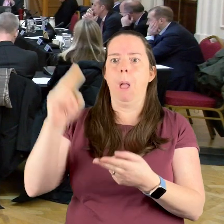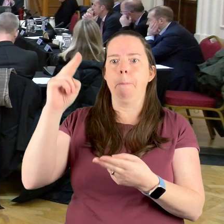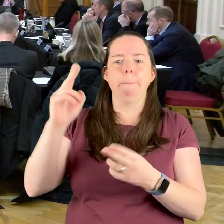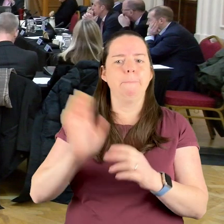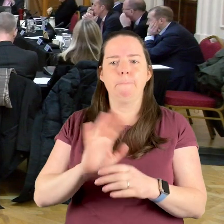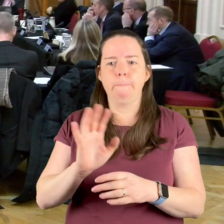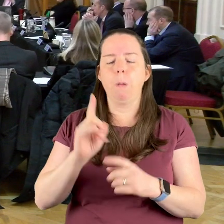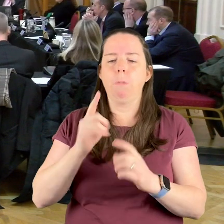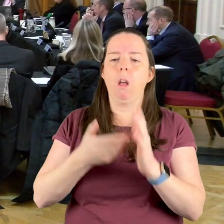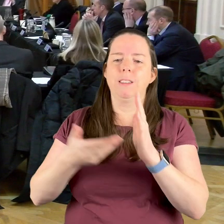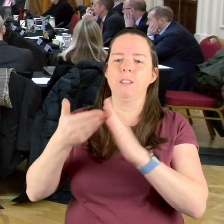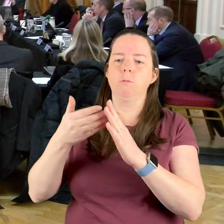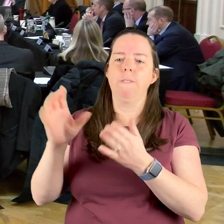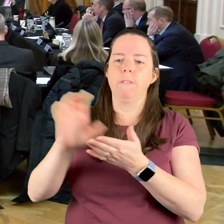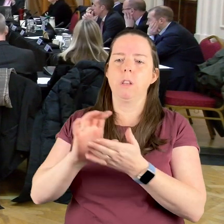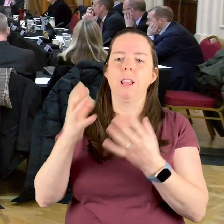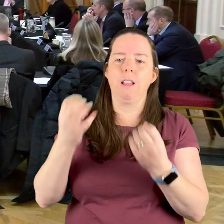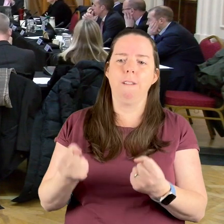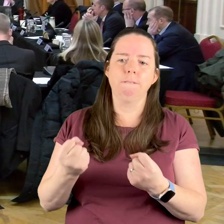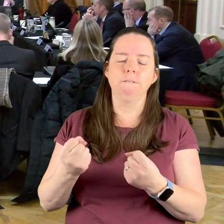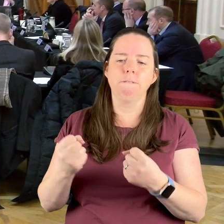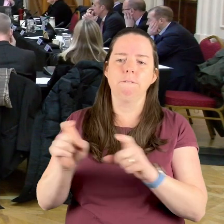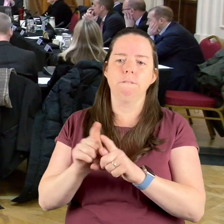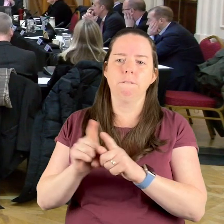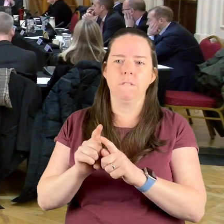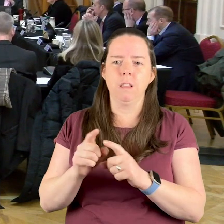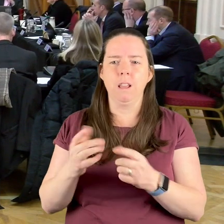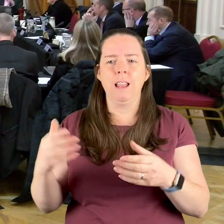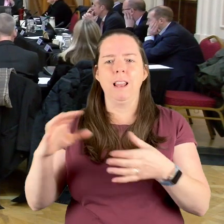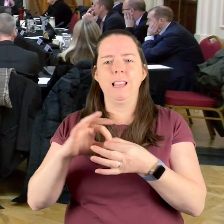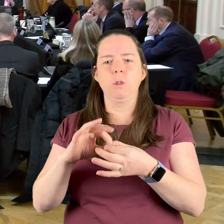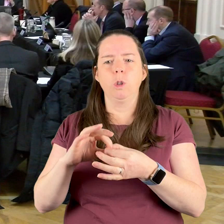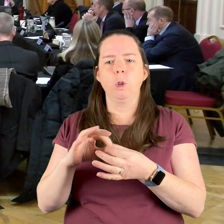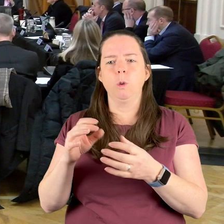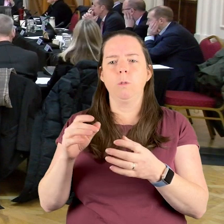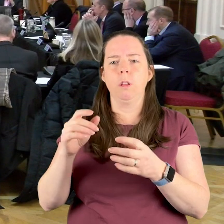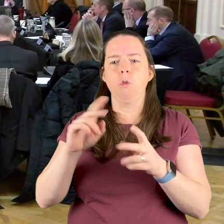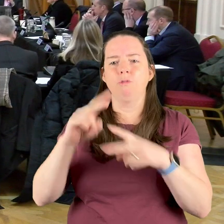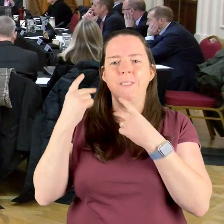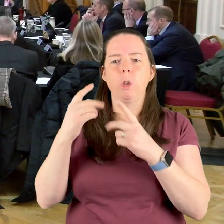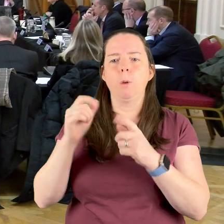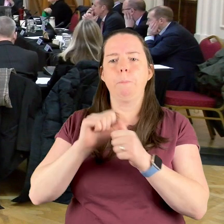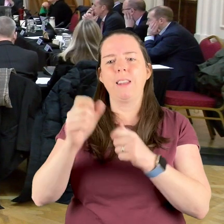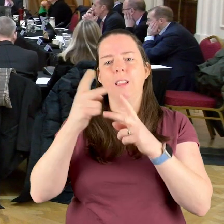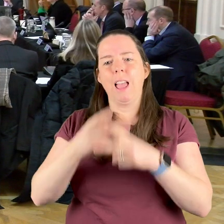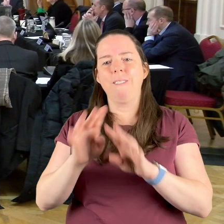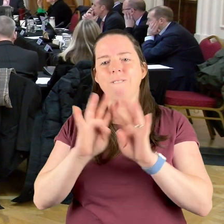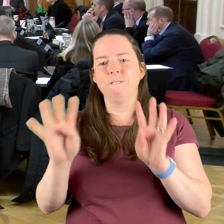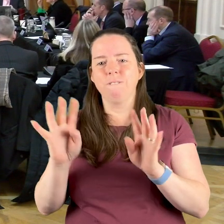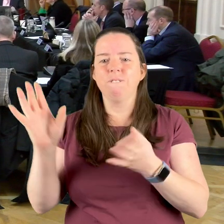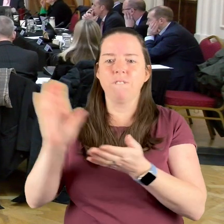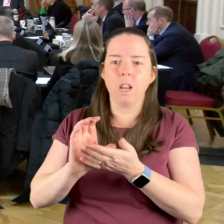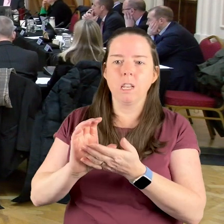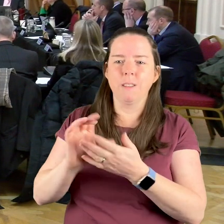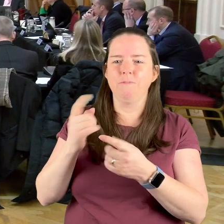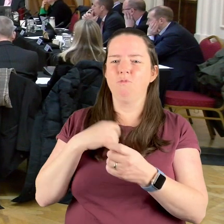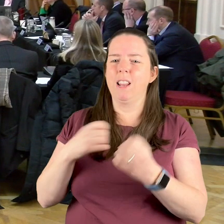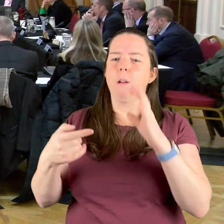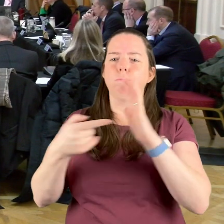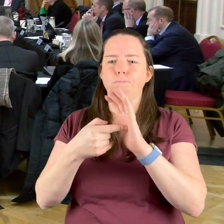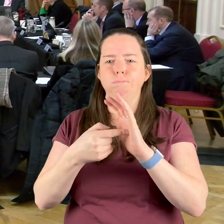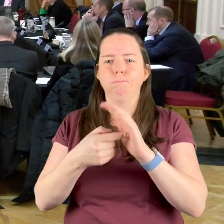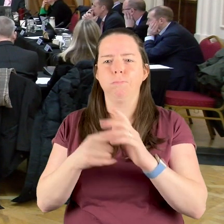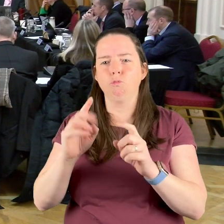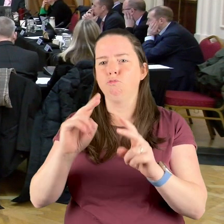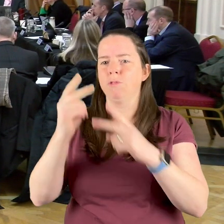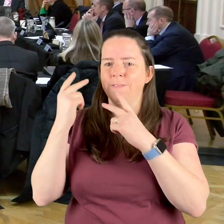amount, but there is additional funding in that as well as part of this review of the BCF going forwards. I think it's really important that we do